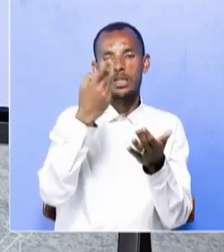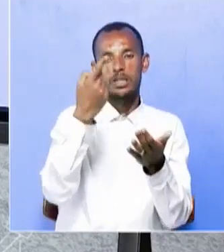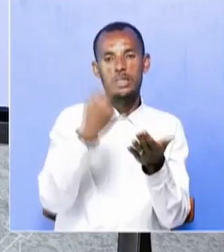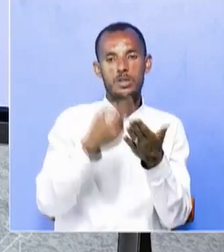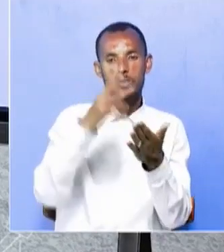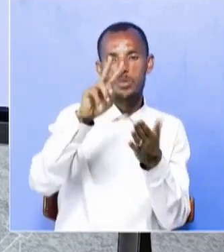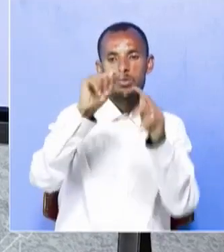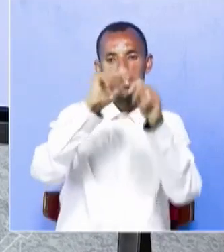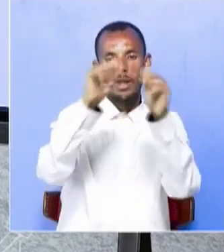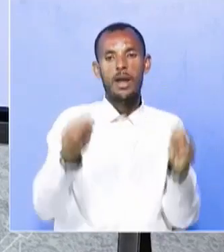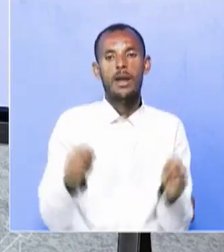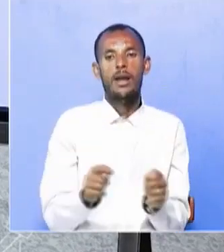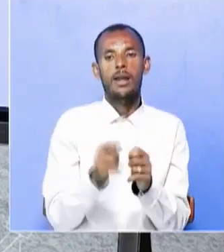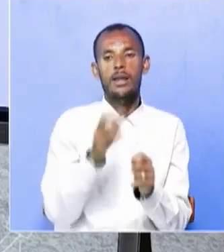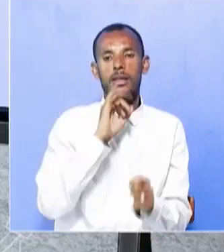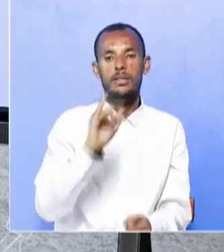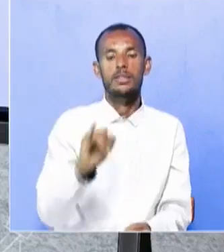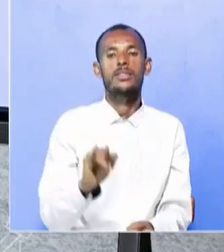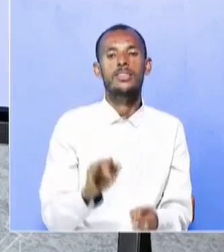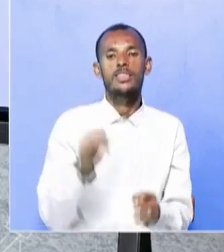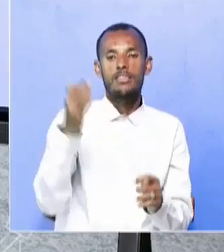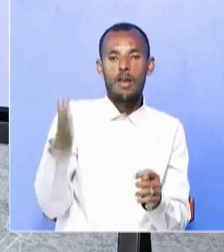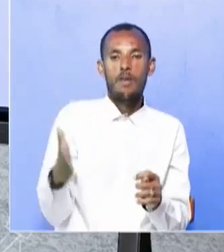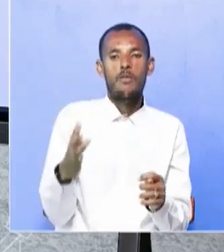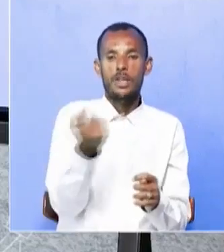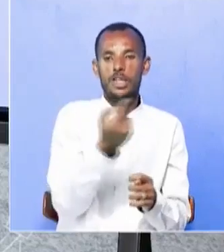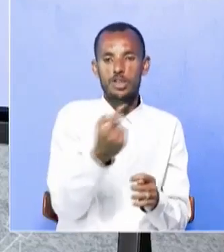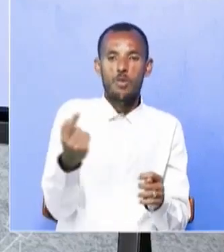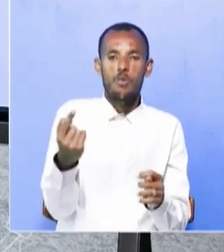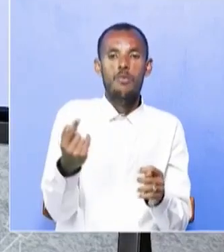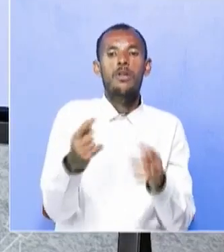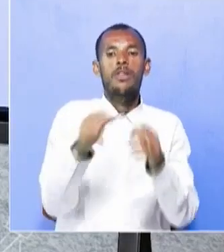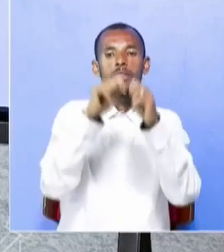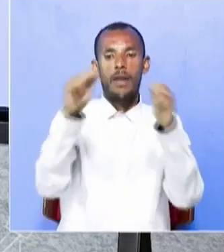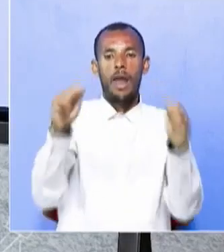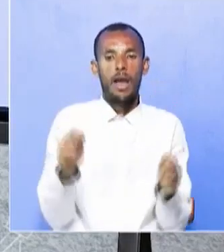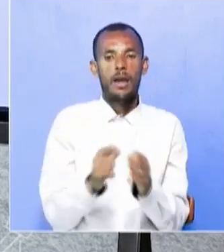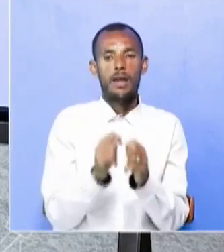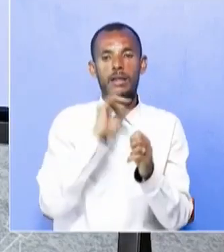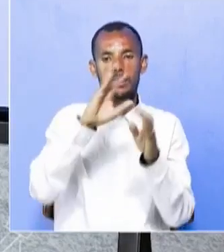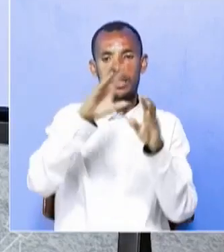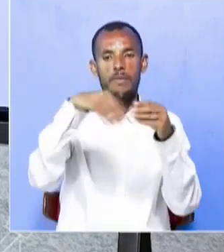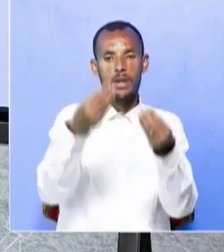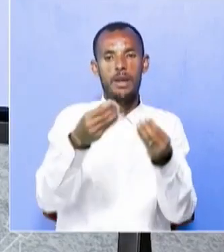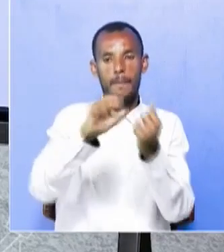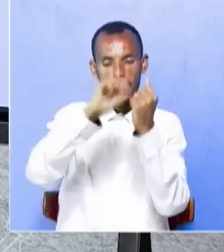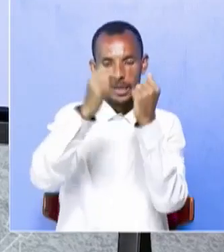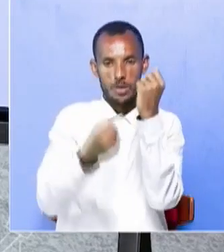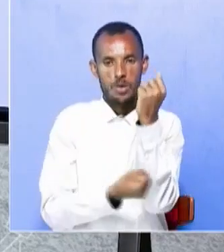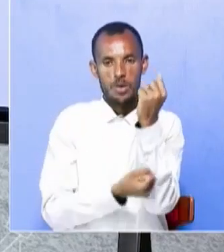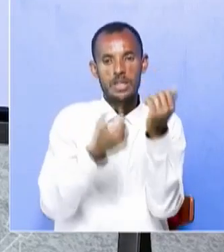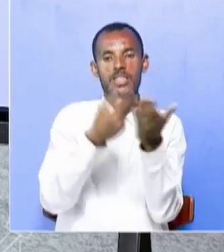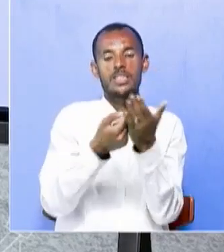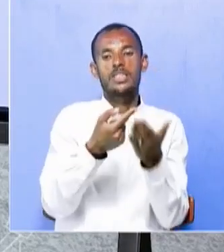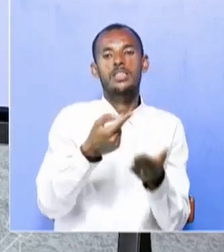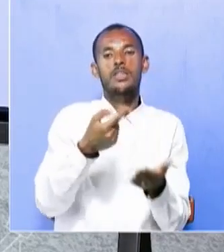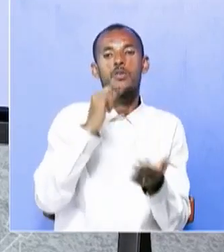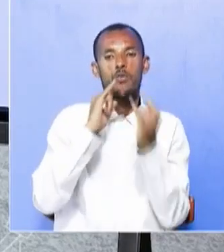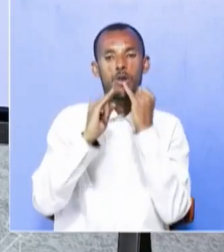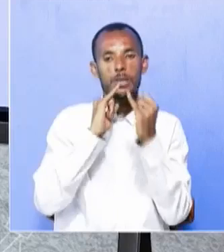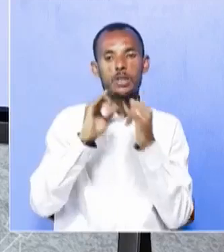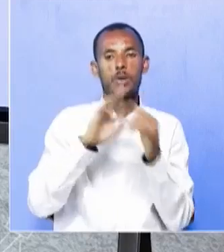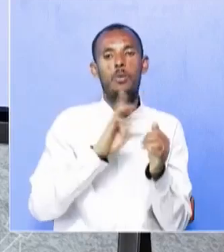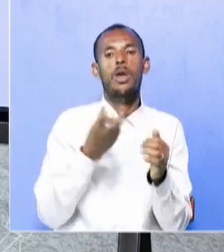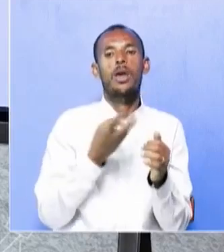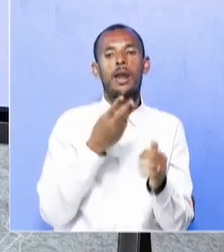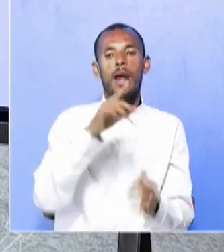triangles is the side of each of this triangle is given. So based on this information, we